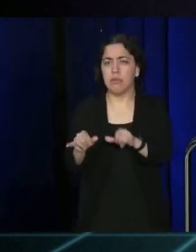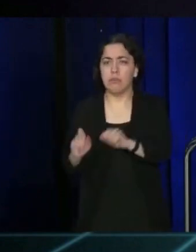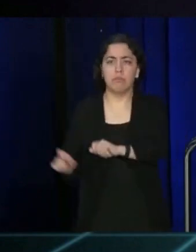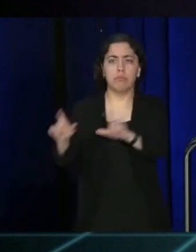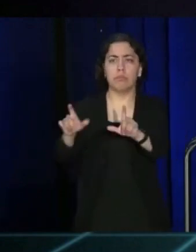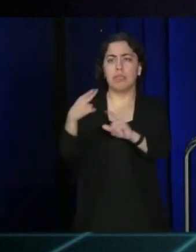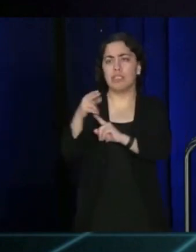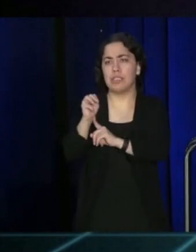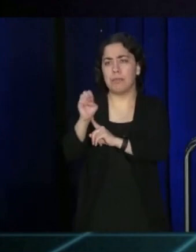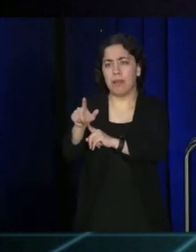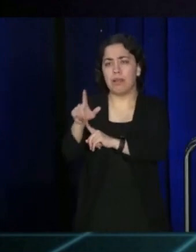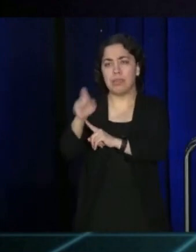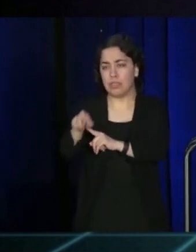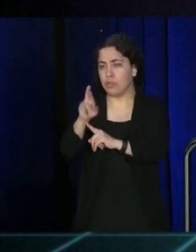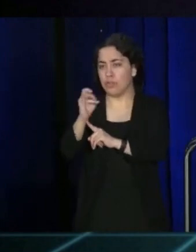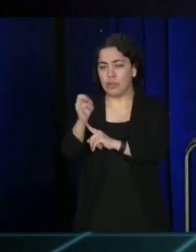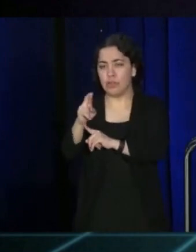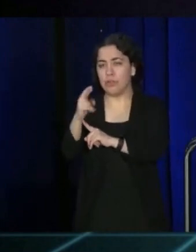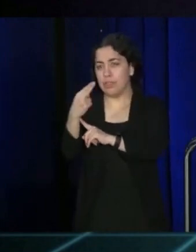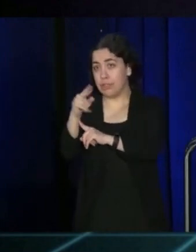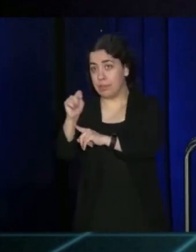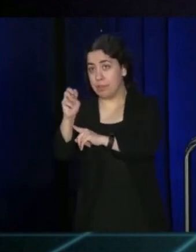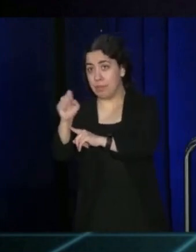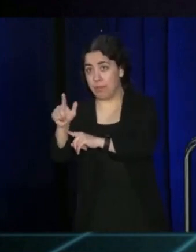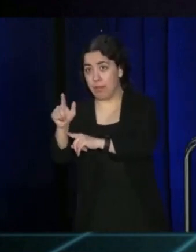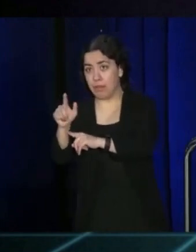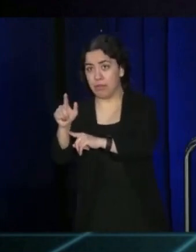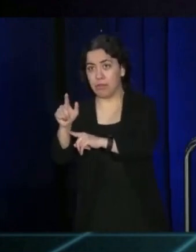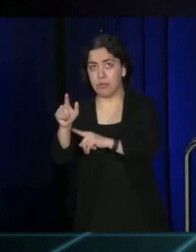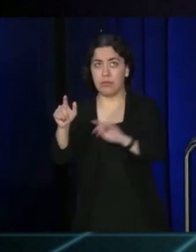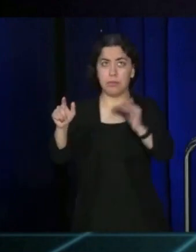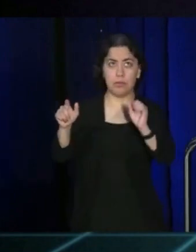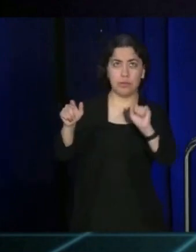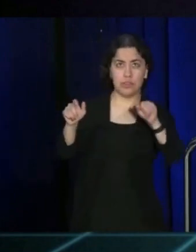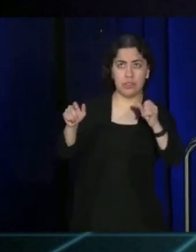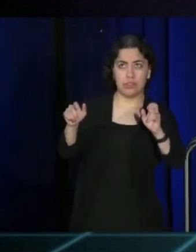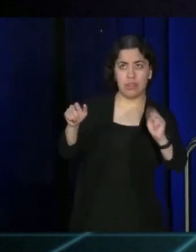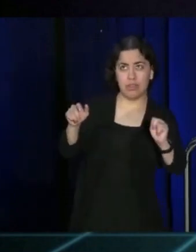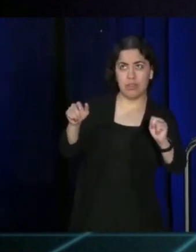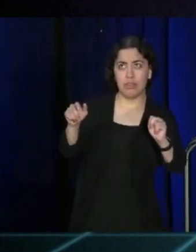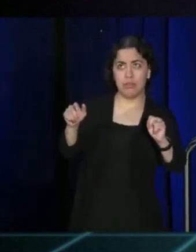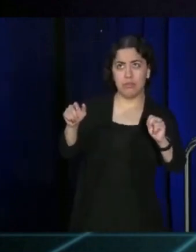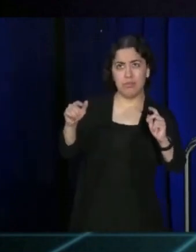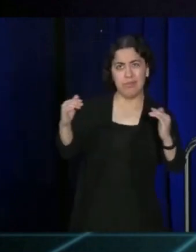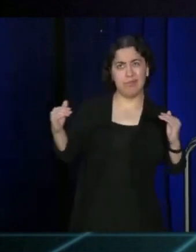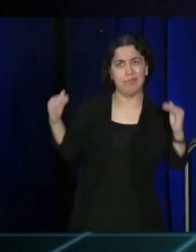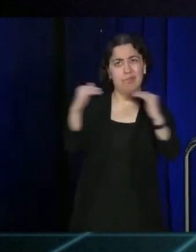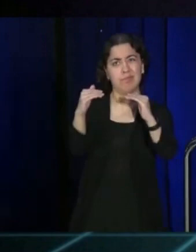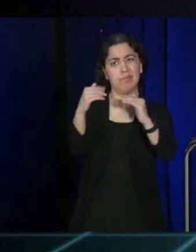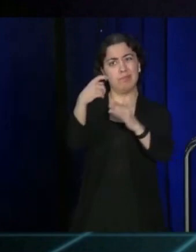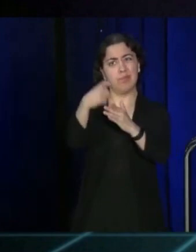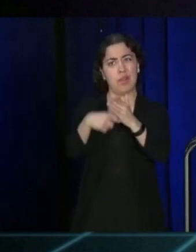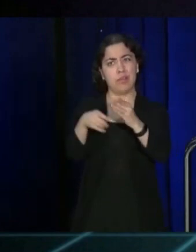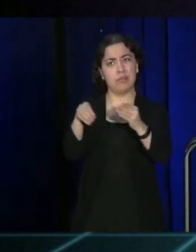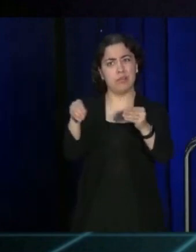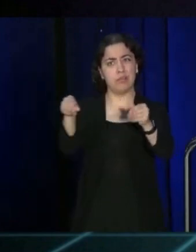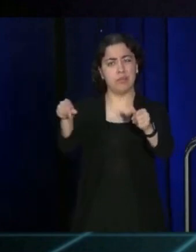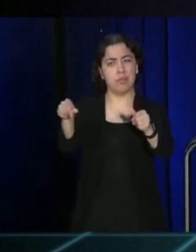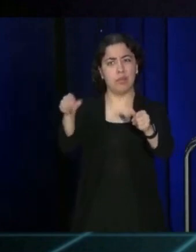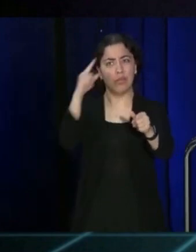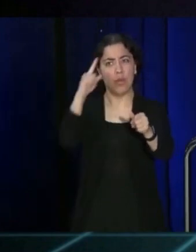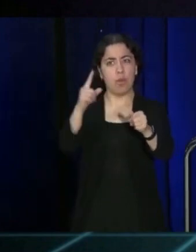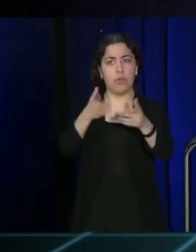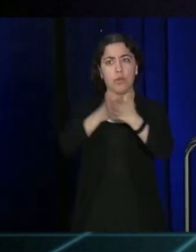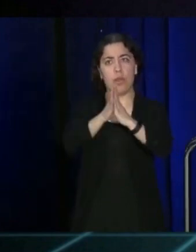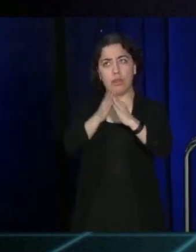expensive to render HTML than it is to render JSON, which is what they have to do when they are making all those different requests. So